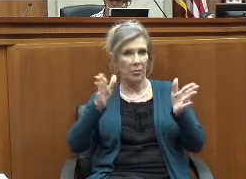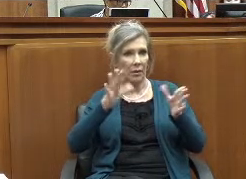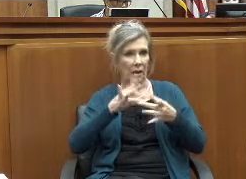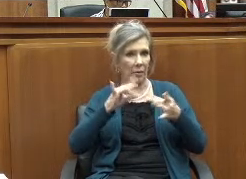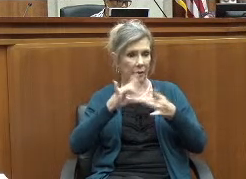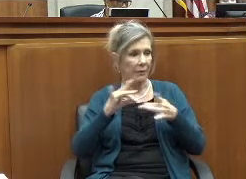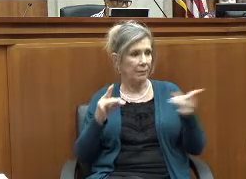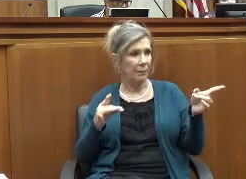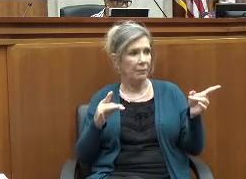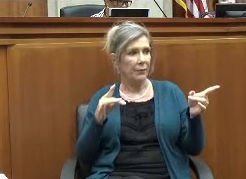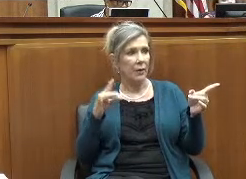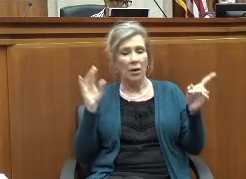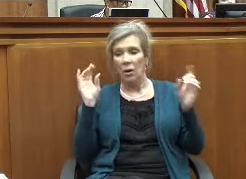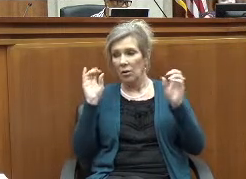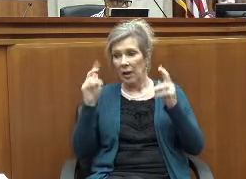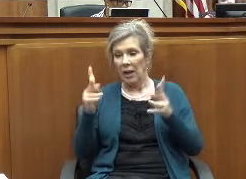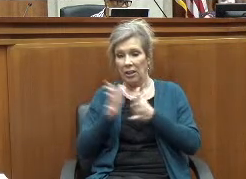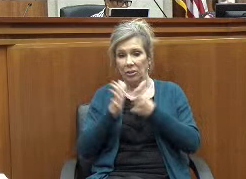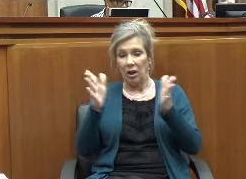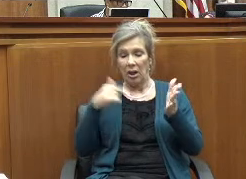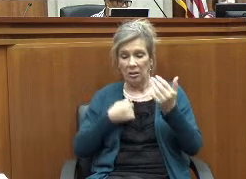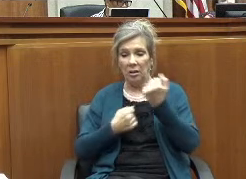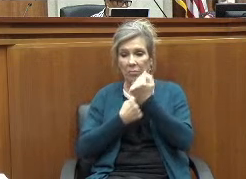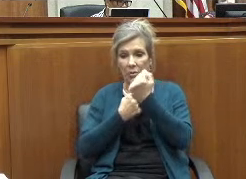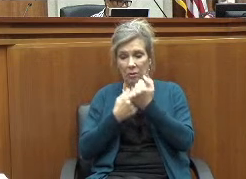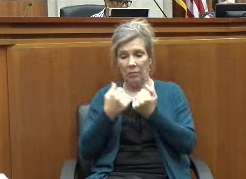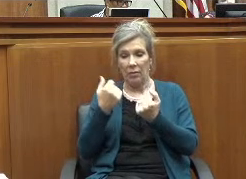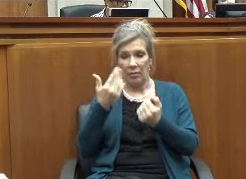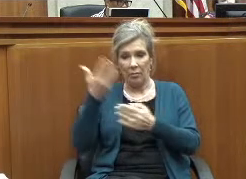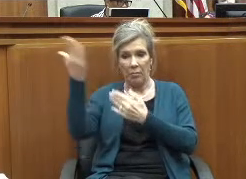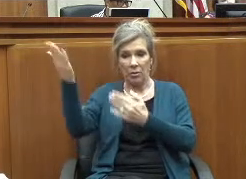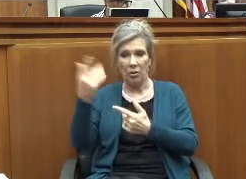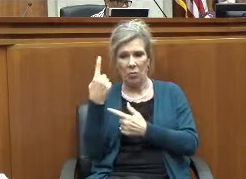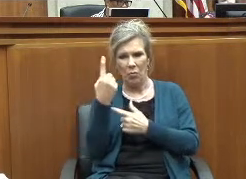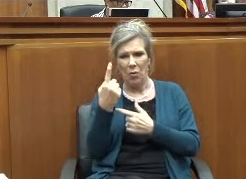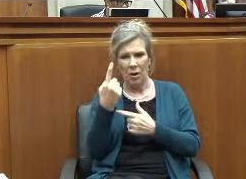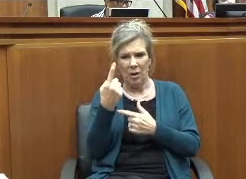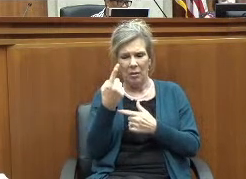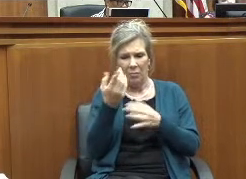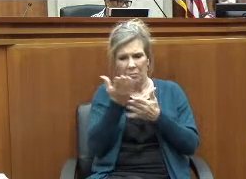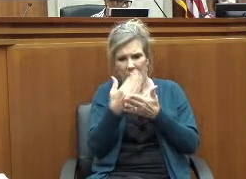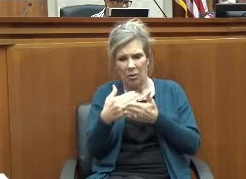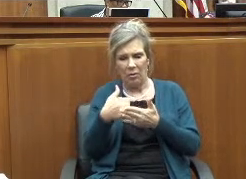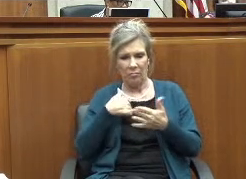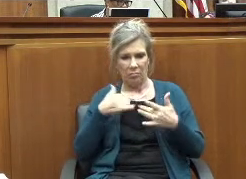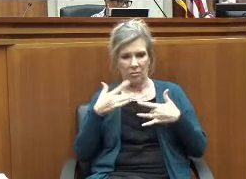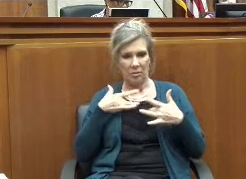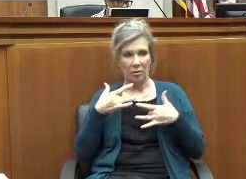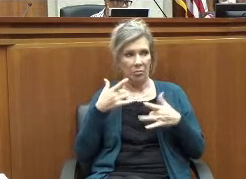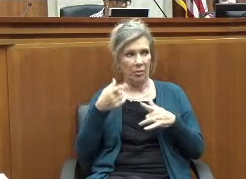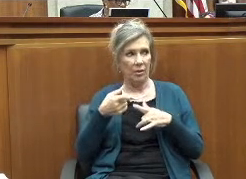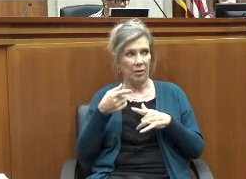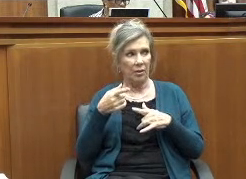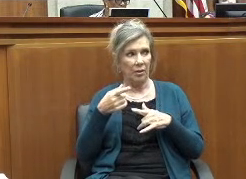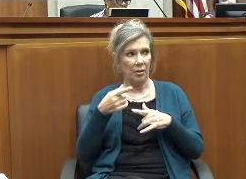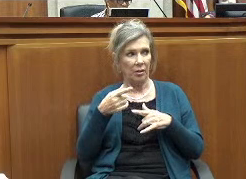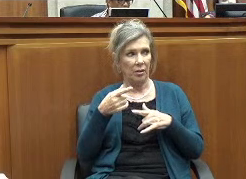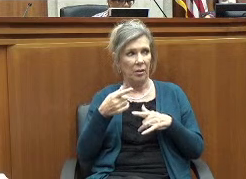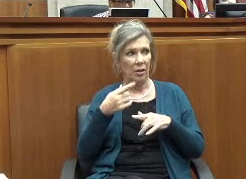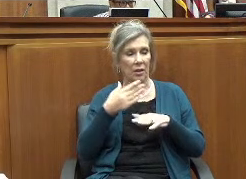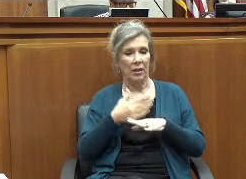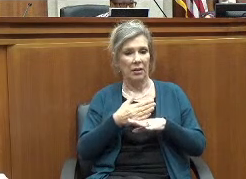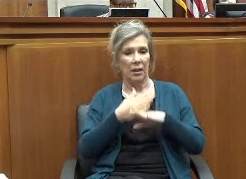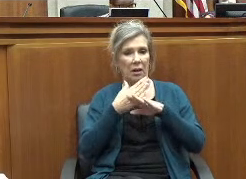you. In general, I'm supportive of the motion. The one provision that I'm concerned with is the prohibition or the